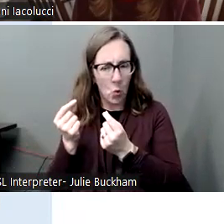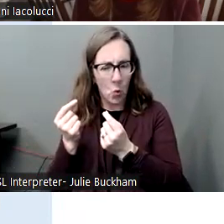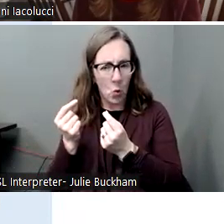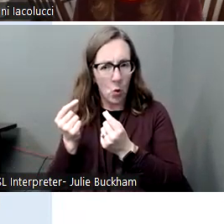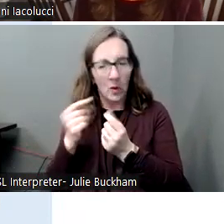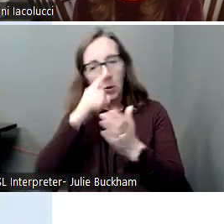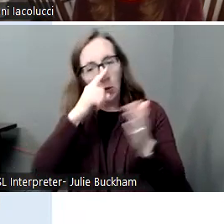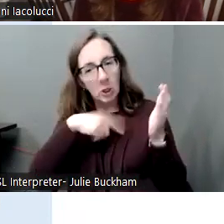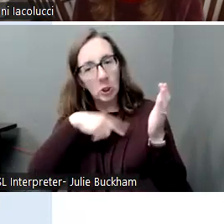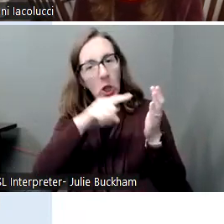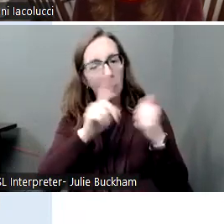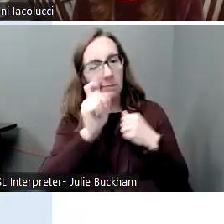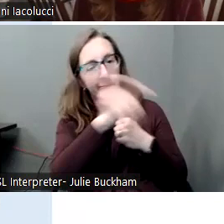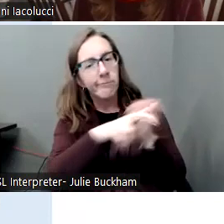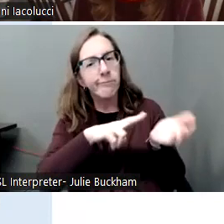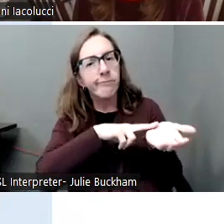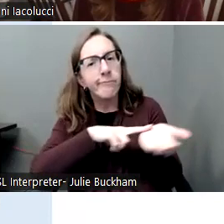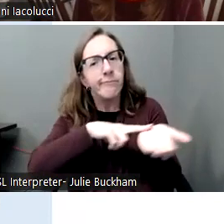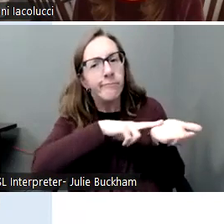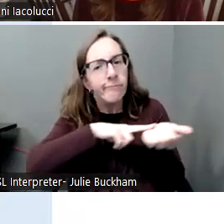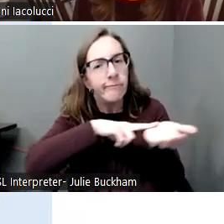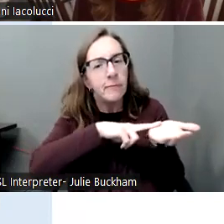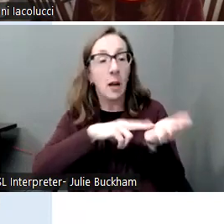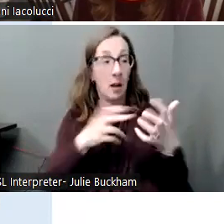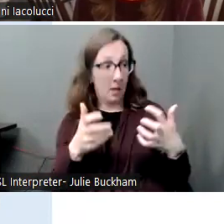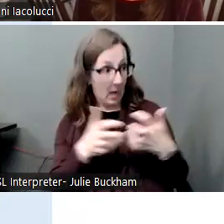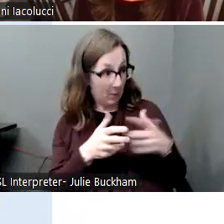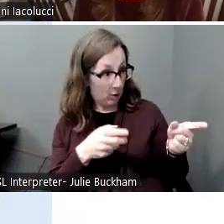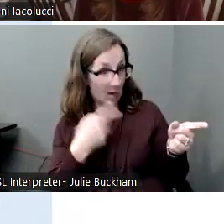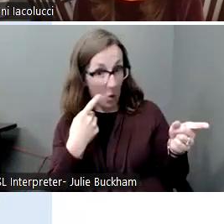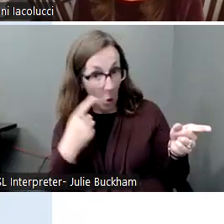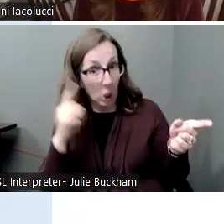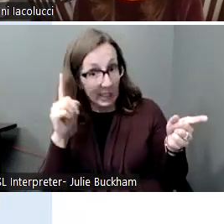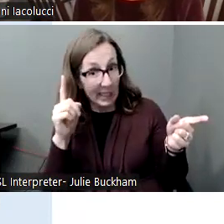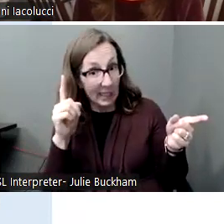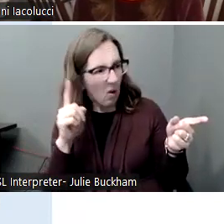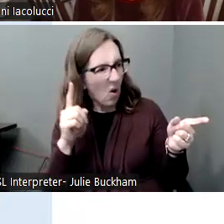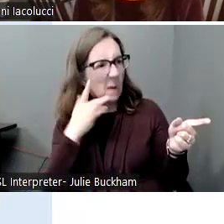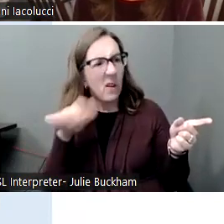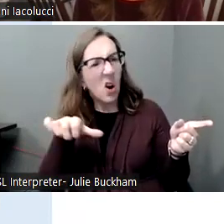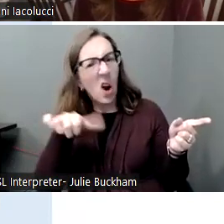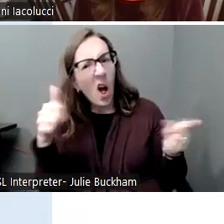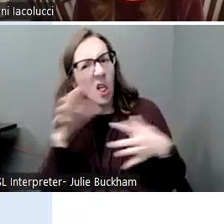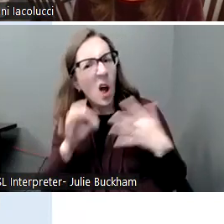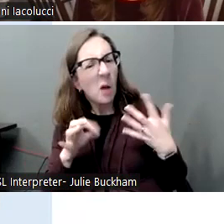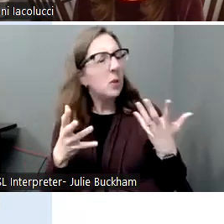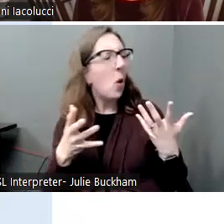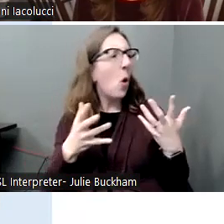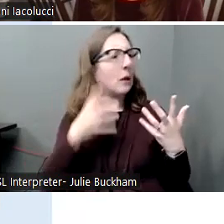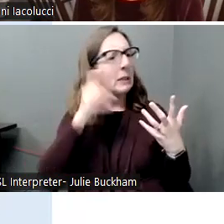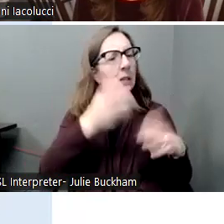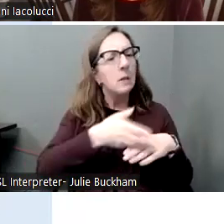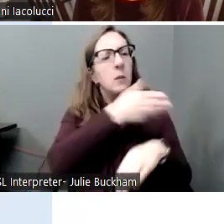with your patient about the accommodations. Are they working? Is there something else we can be doing to make